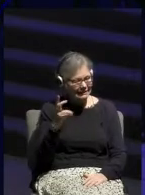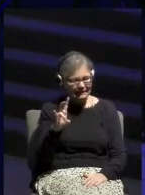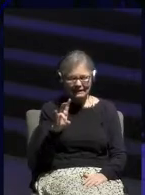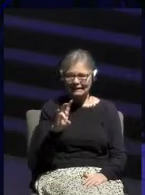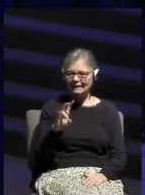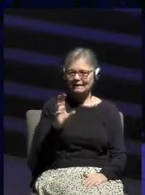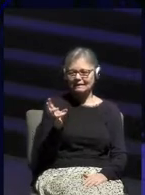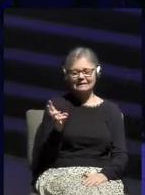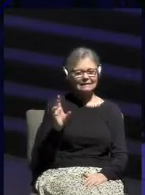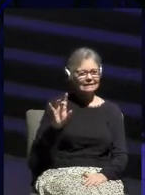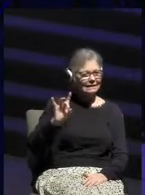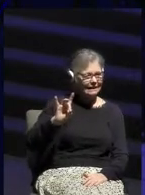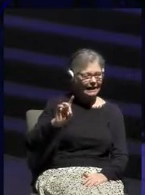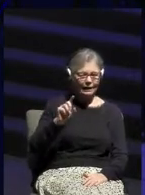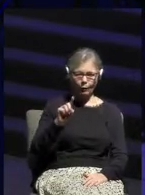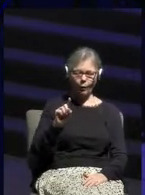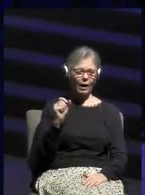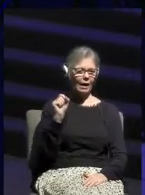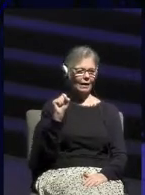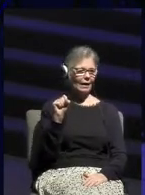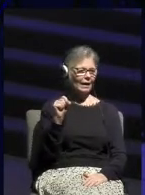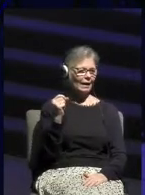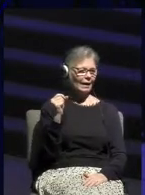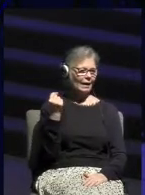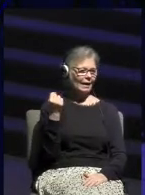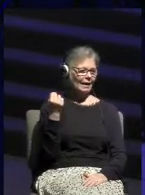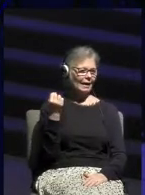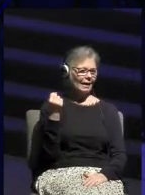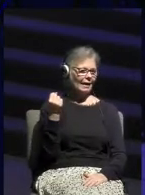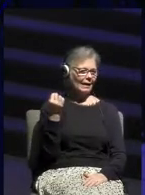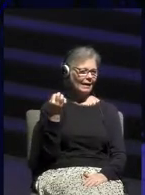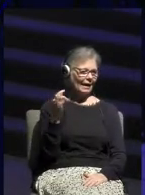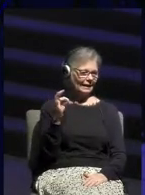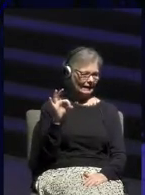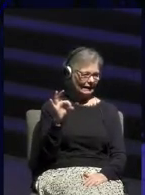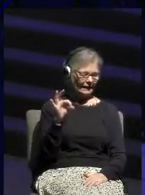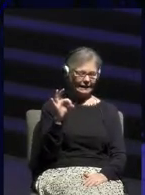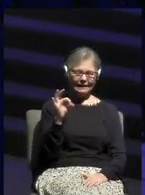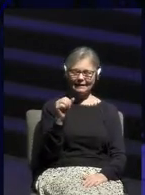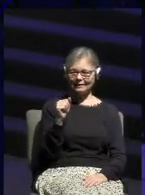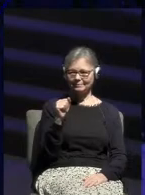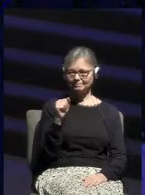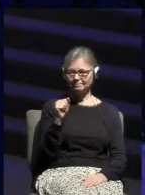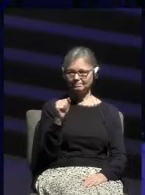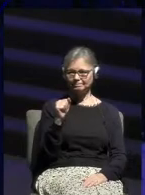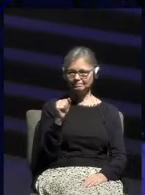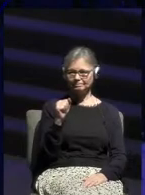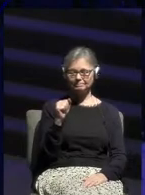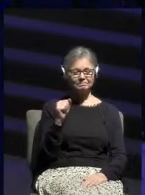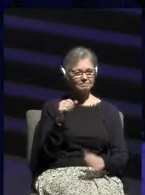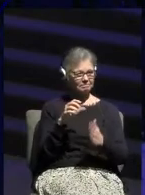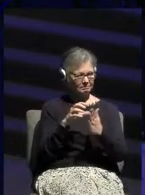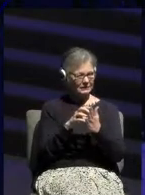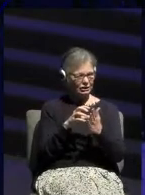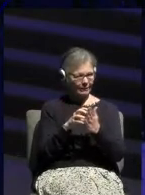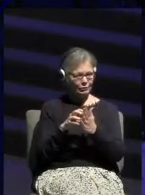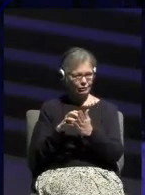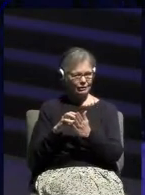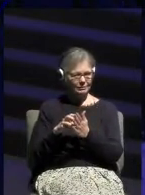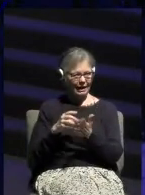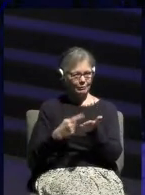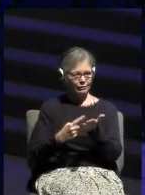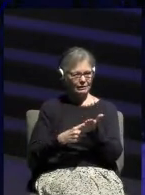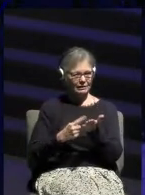68, Psalms 119, the one that our passage today, always talks about God being